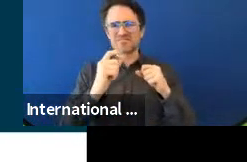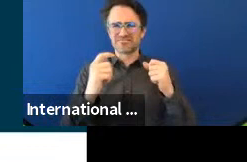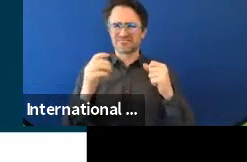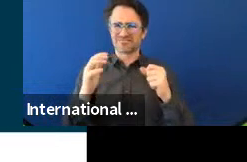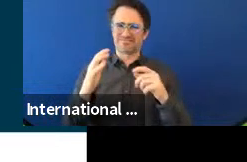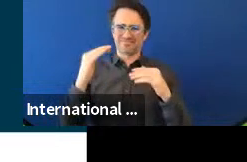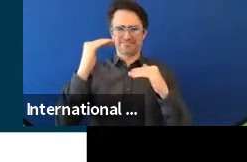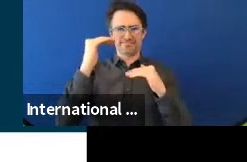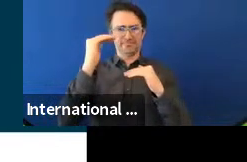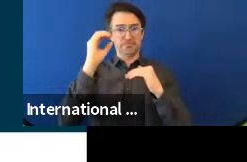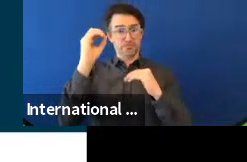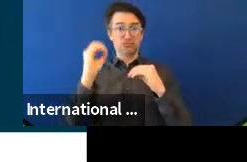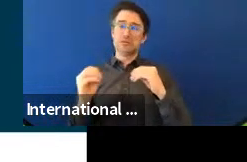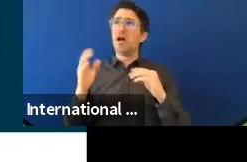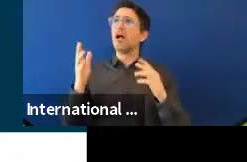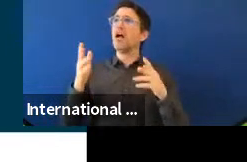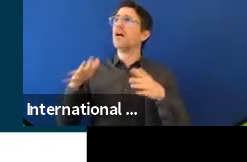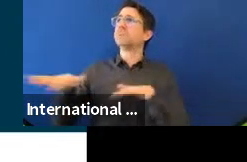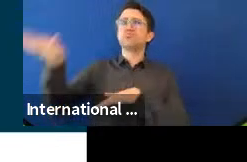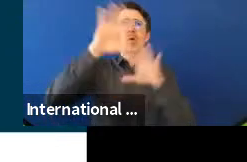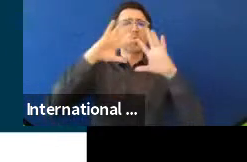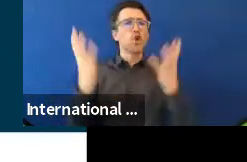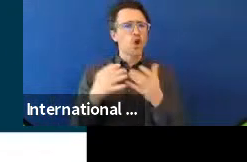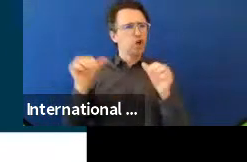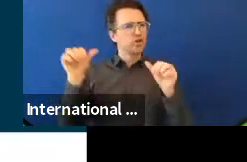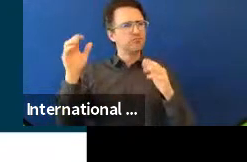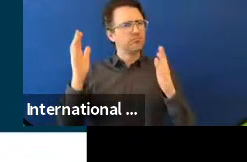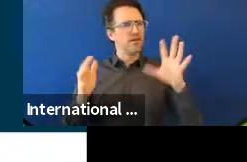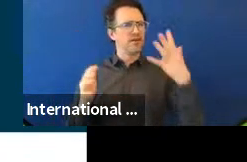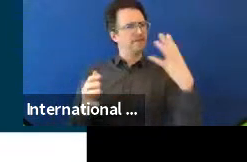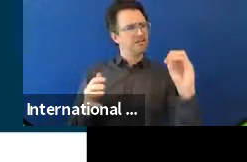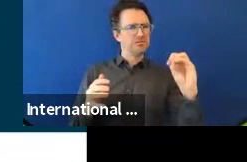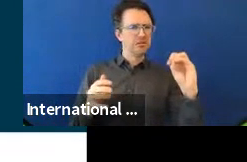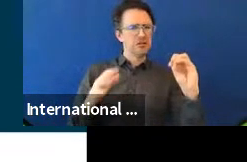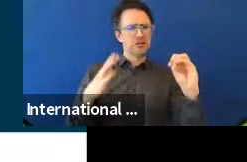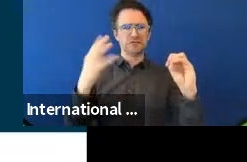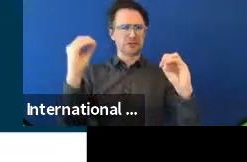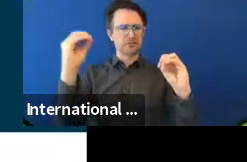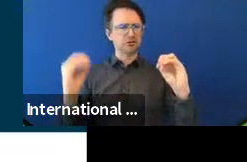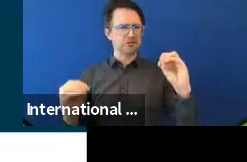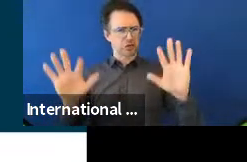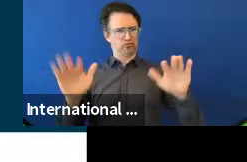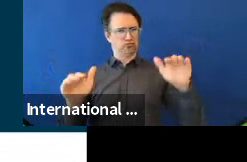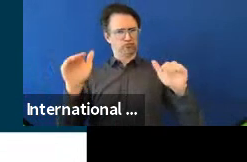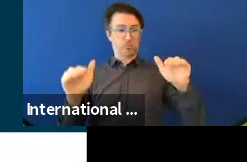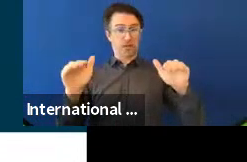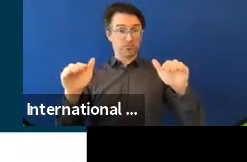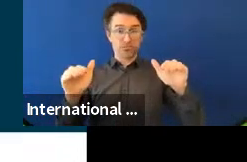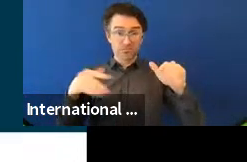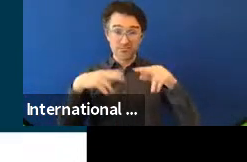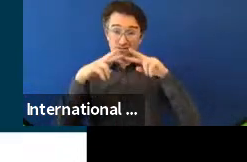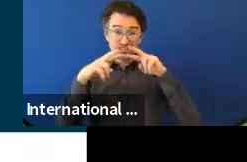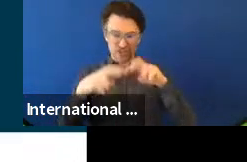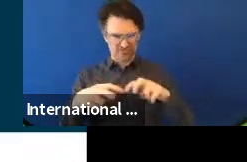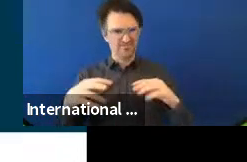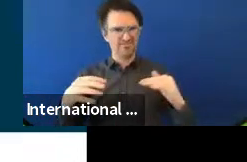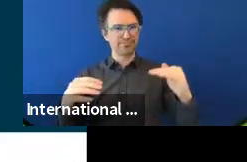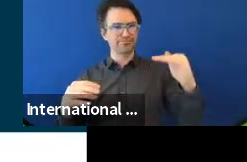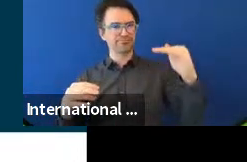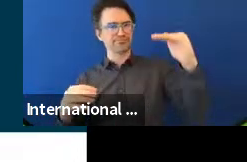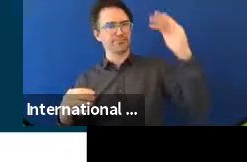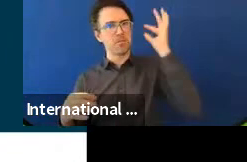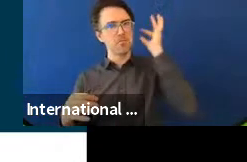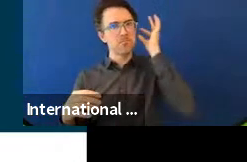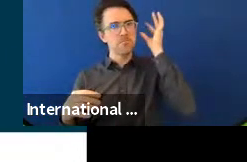its natural level towards high levels such as 110, 111, even